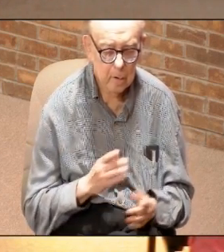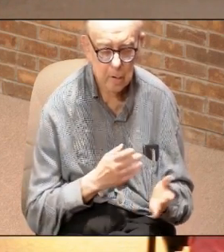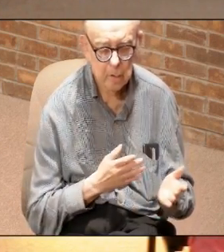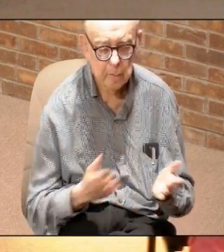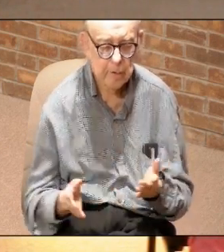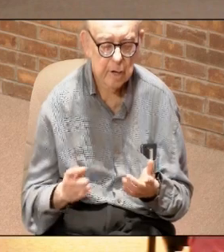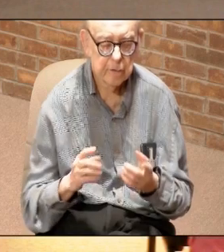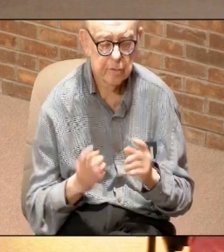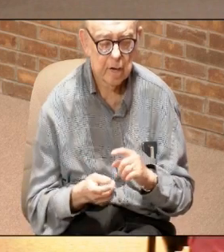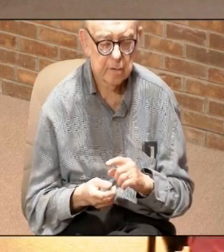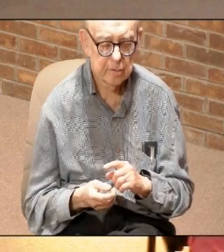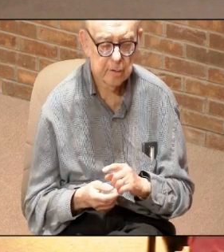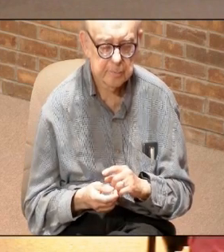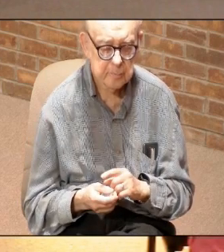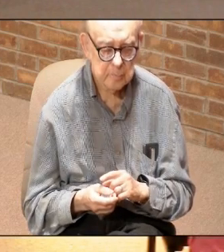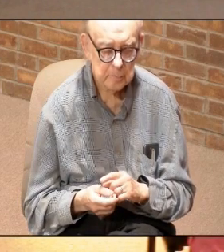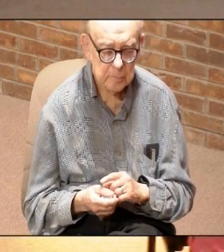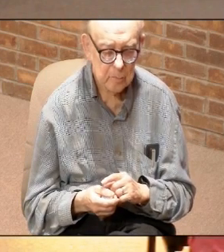a change.